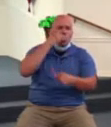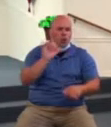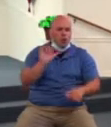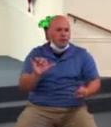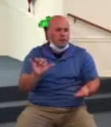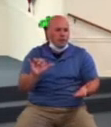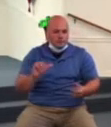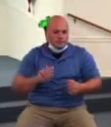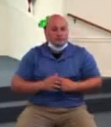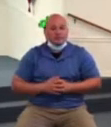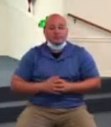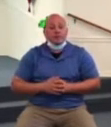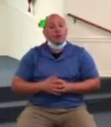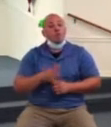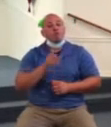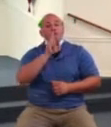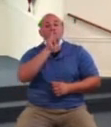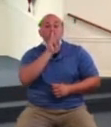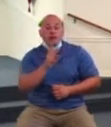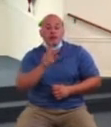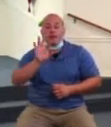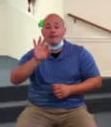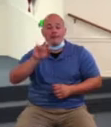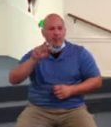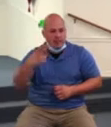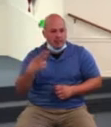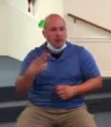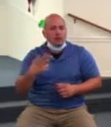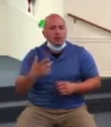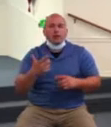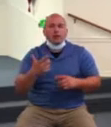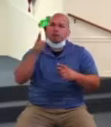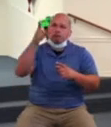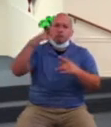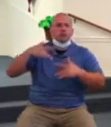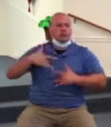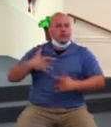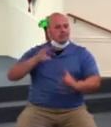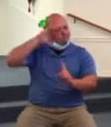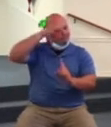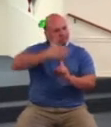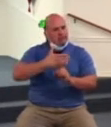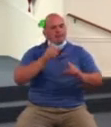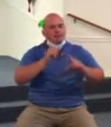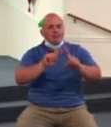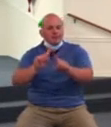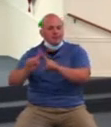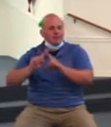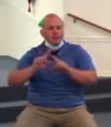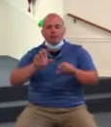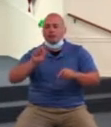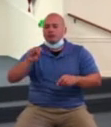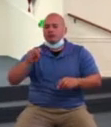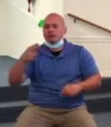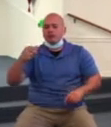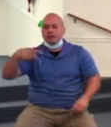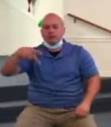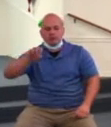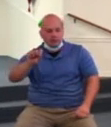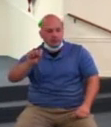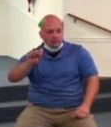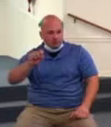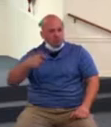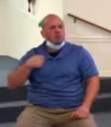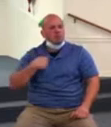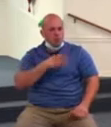Well, real faith sometimes takes odd shapes. Today, as we're continuing in the book of Luke, we'll look at a few